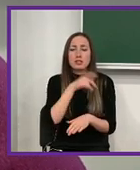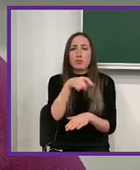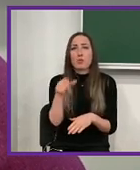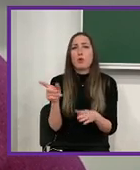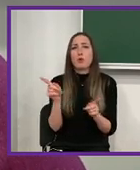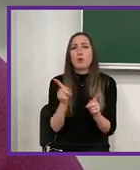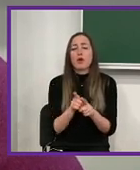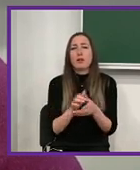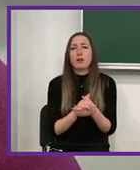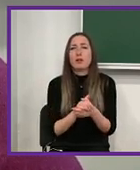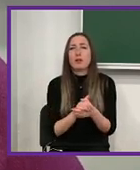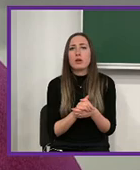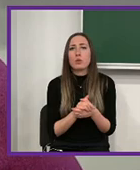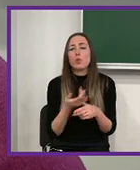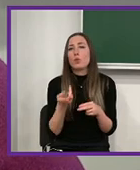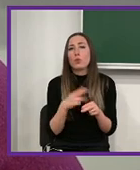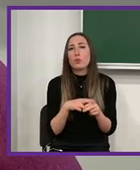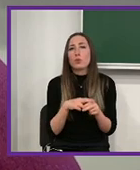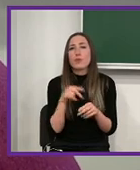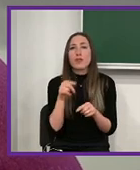for the investments which, due to the